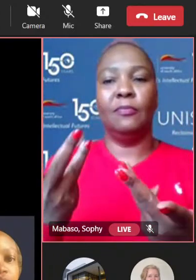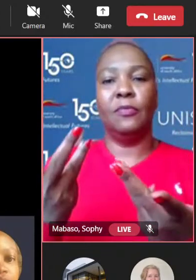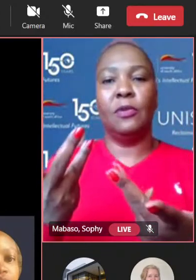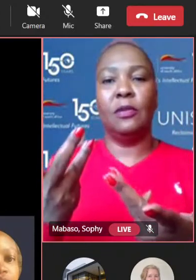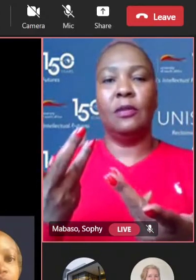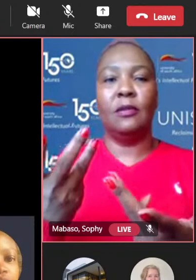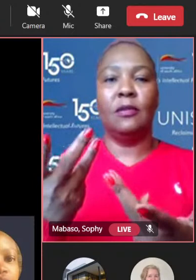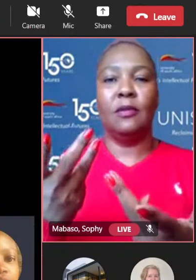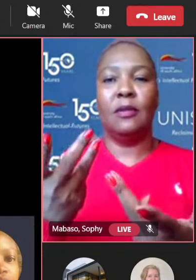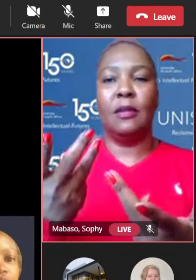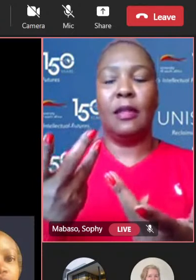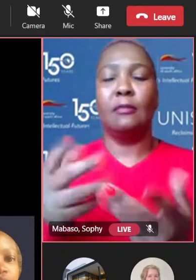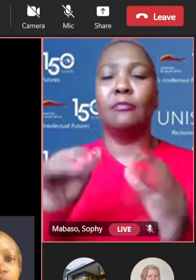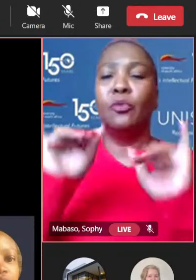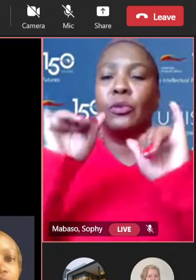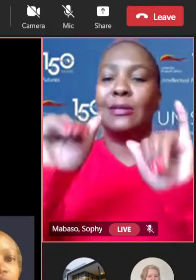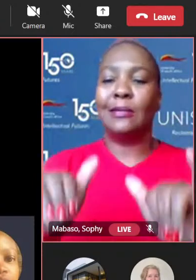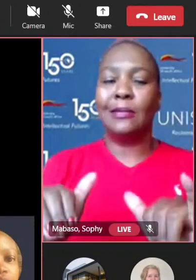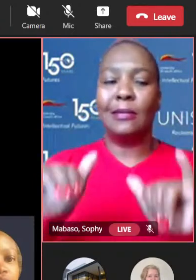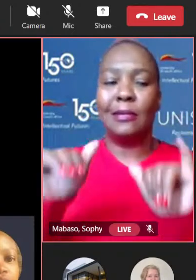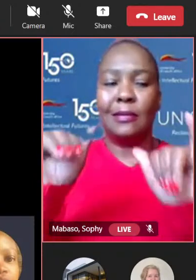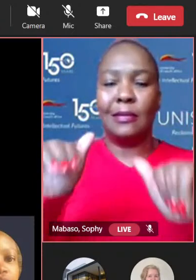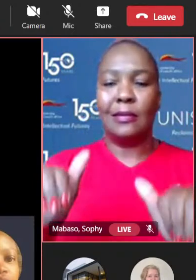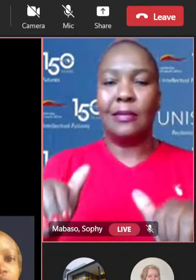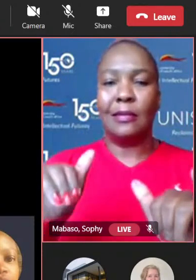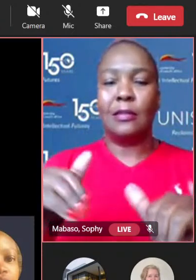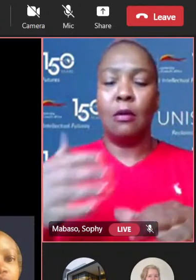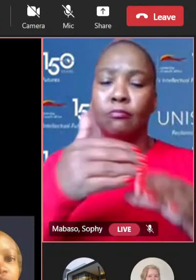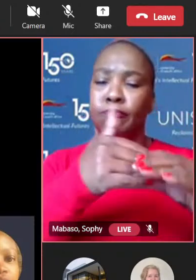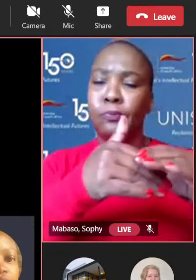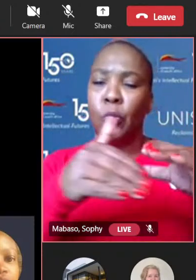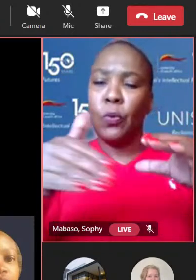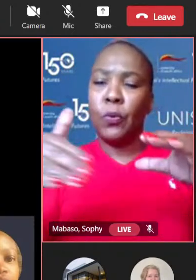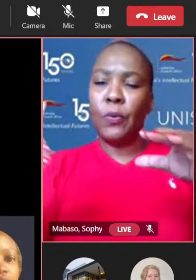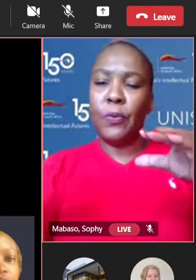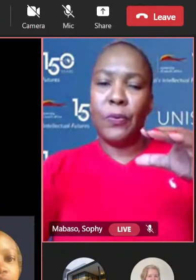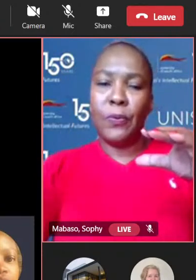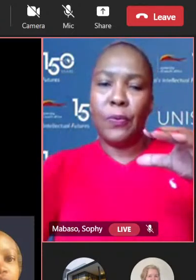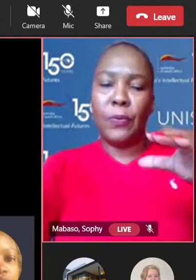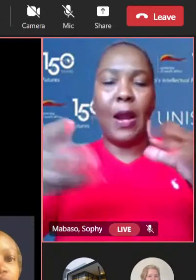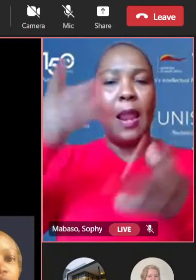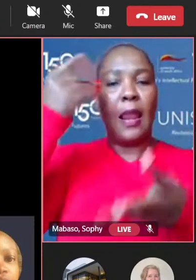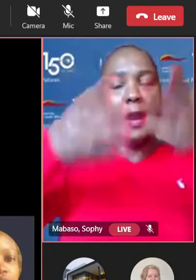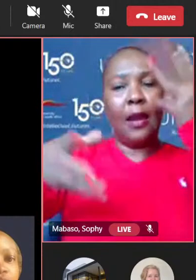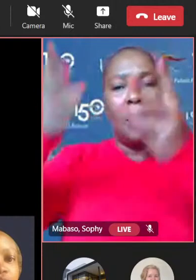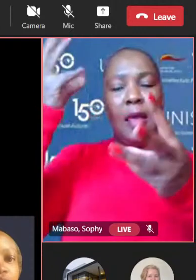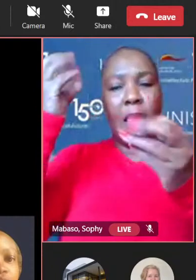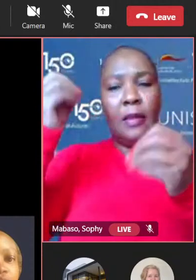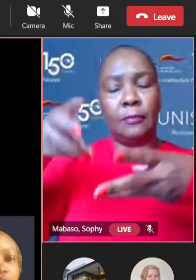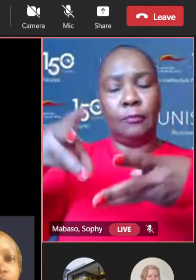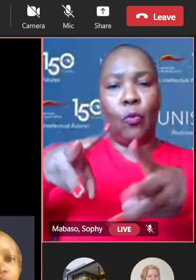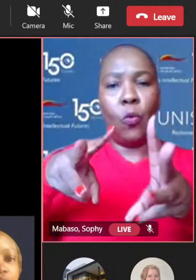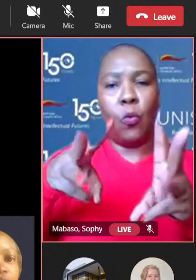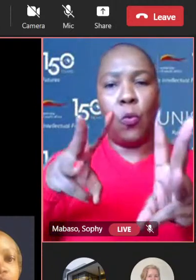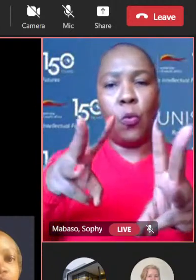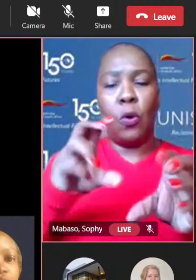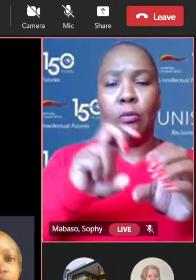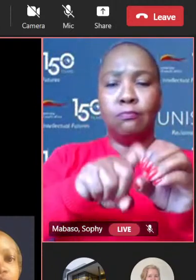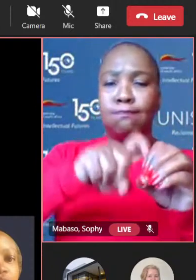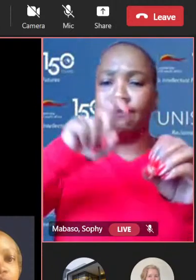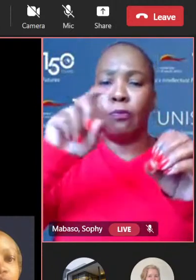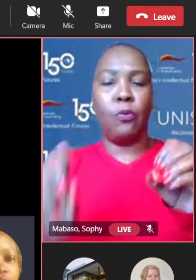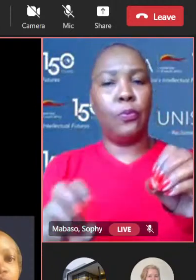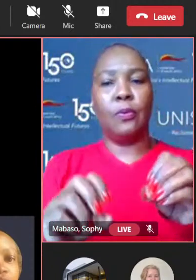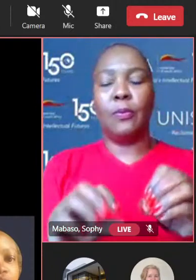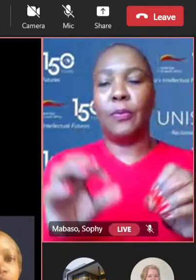you stay through your learning journey. You don't drop out. You're there from the beginning up to the very